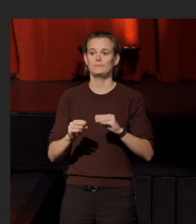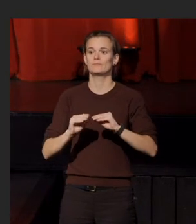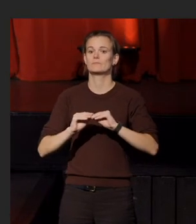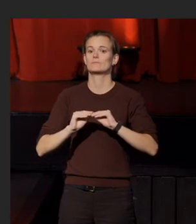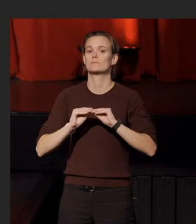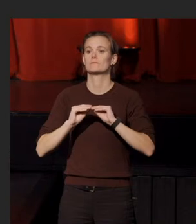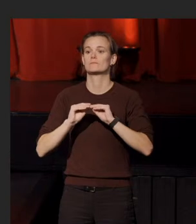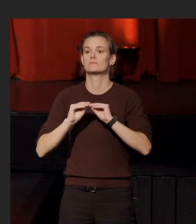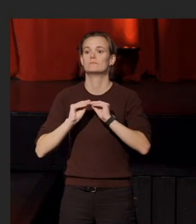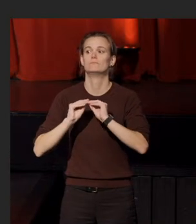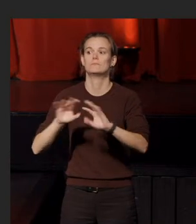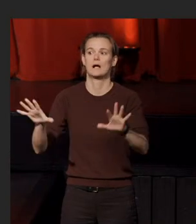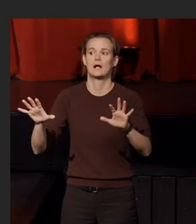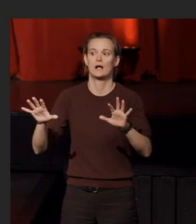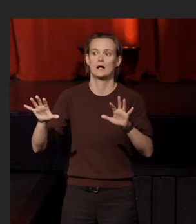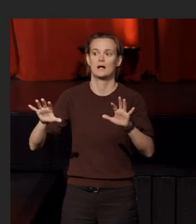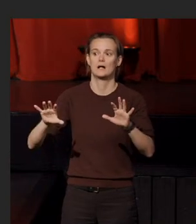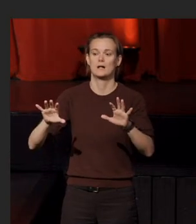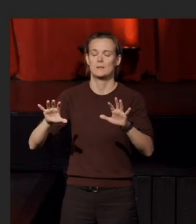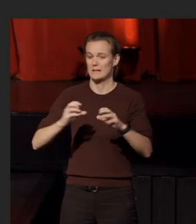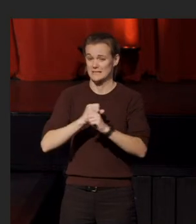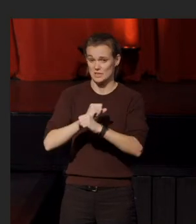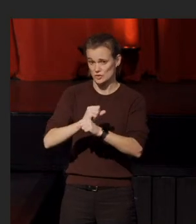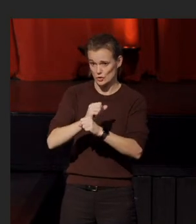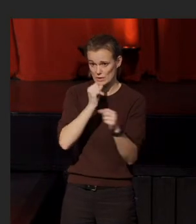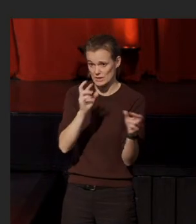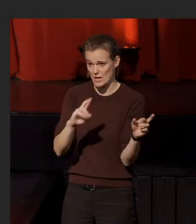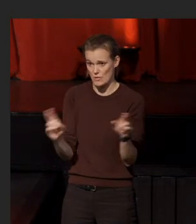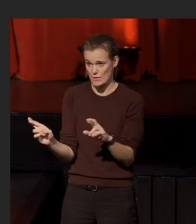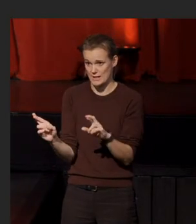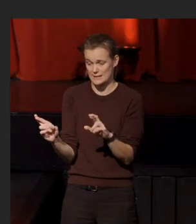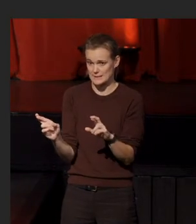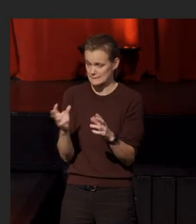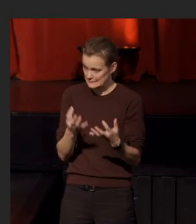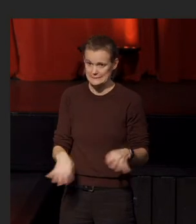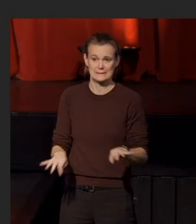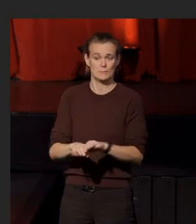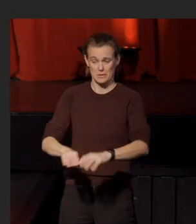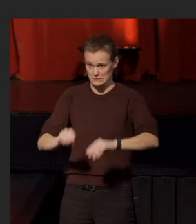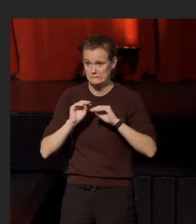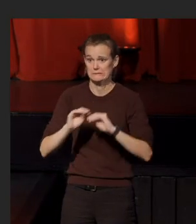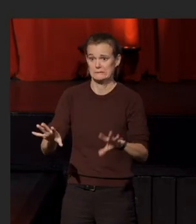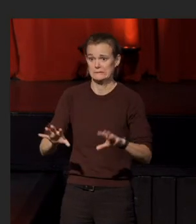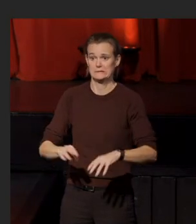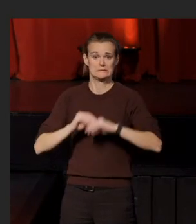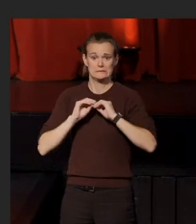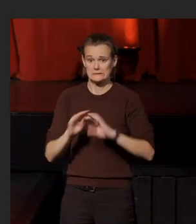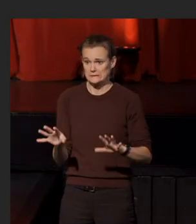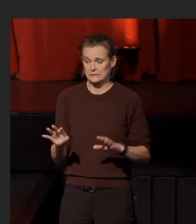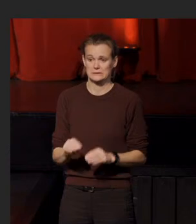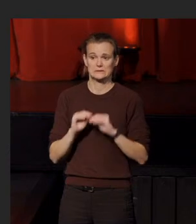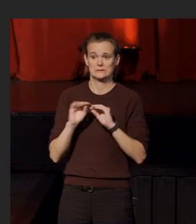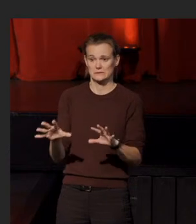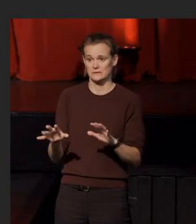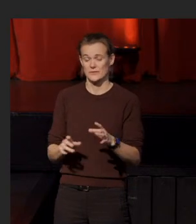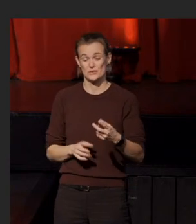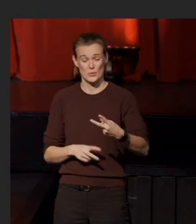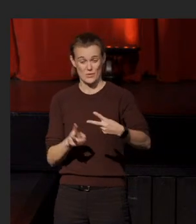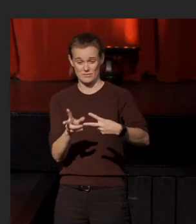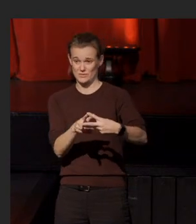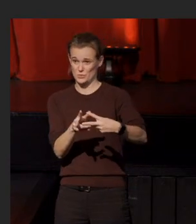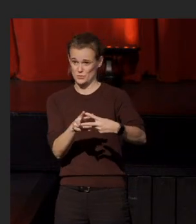move products and applications out to users. So those two features, it turns out, are the